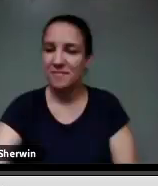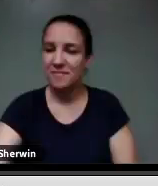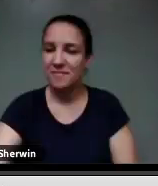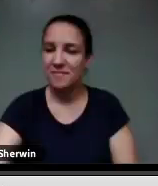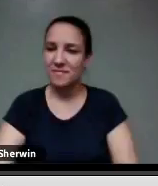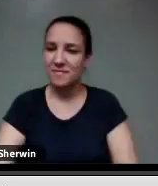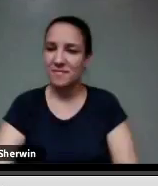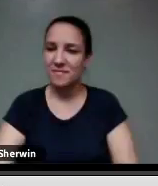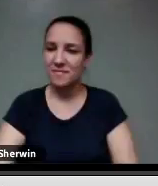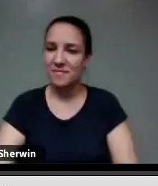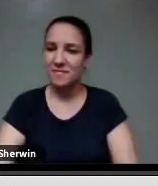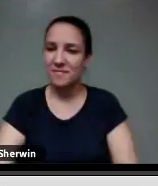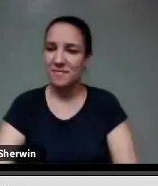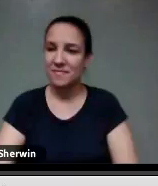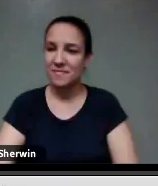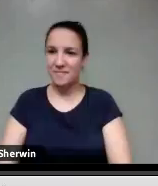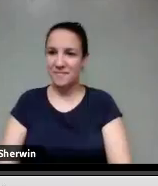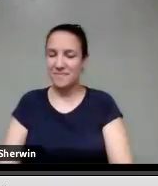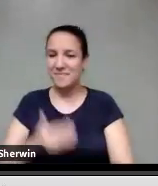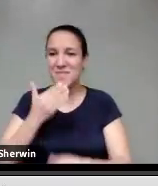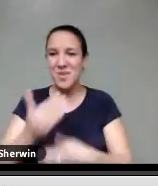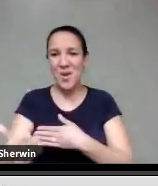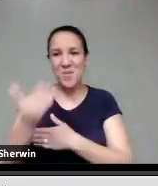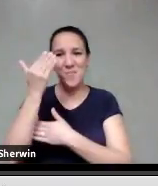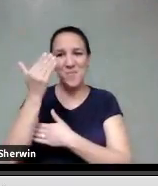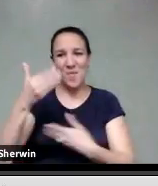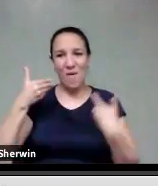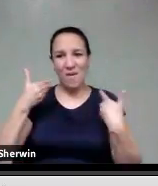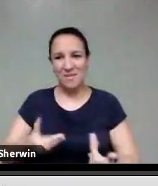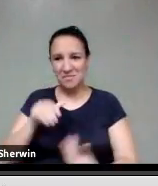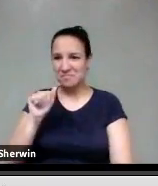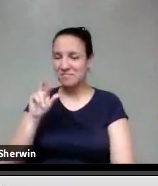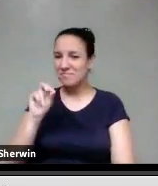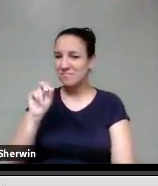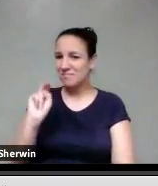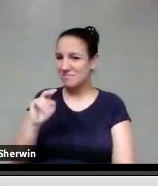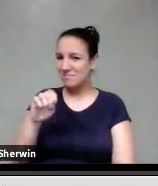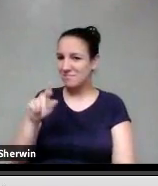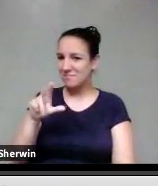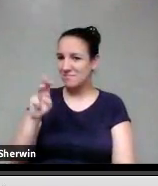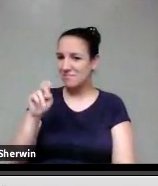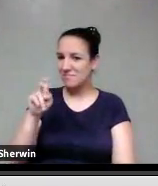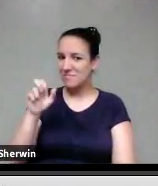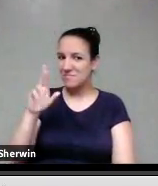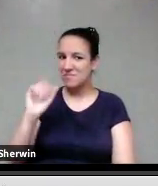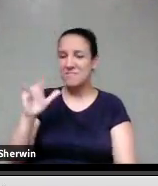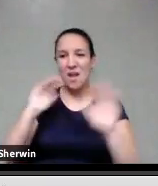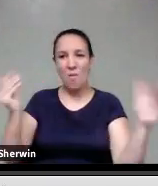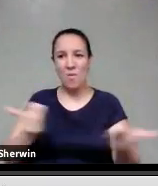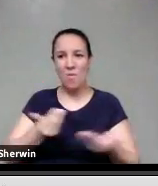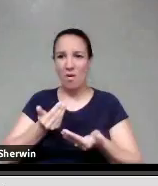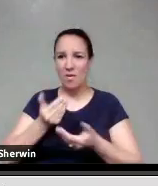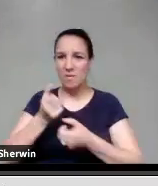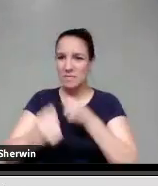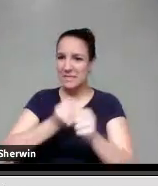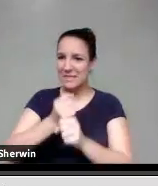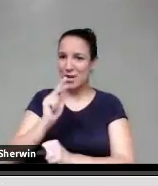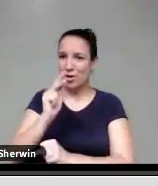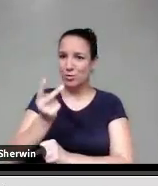is my pleasure to welcome you to the next webinar of Swiftland's Diversity Discovery Institute Year 2, I is for